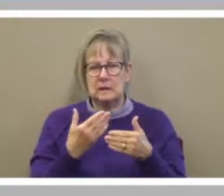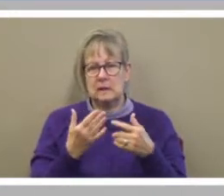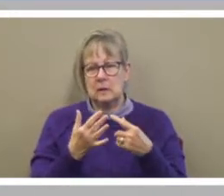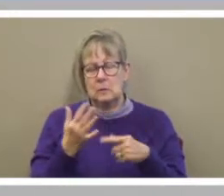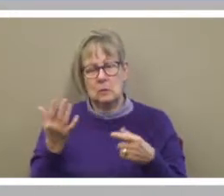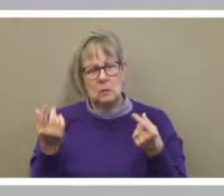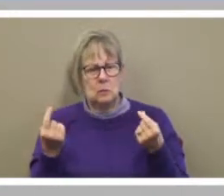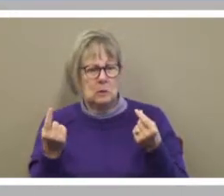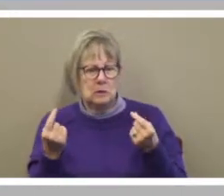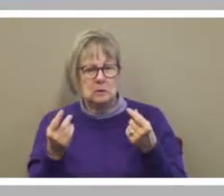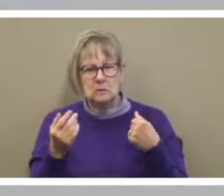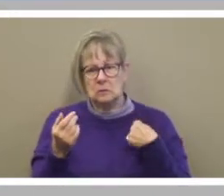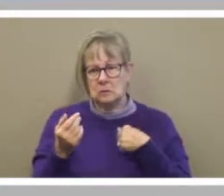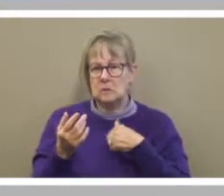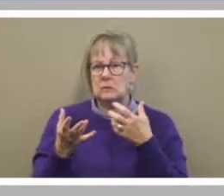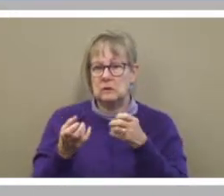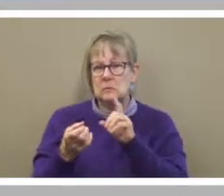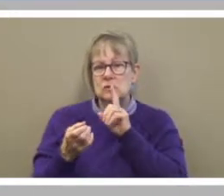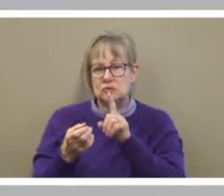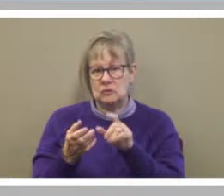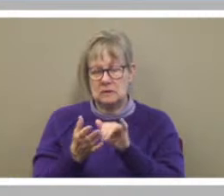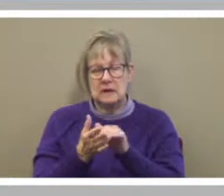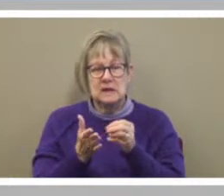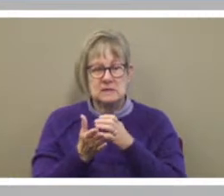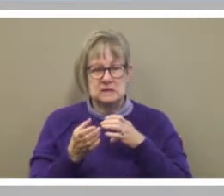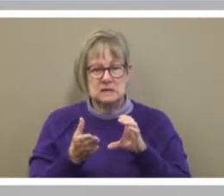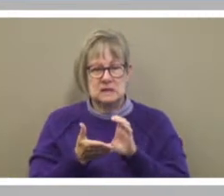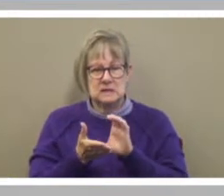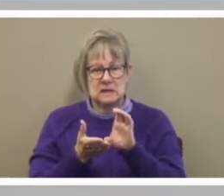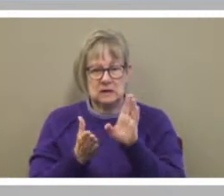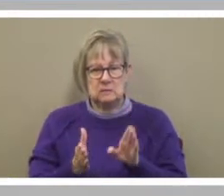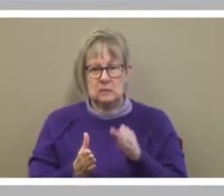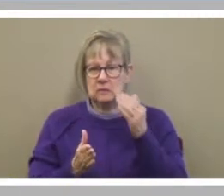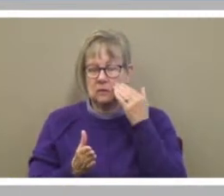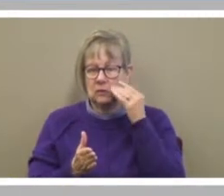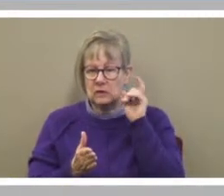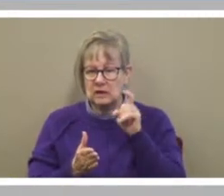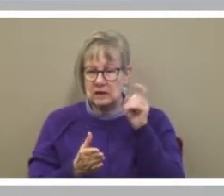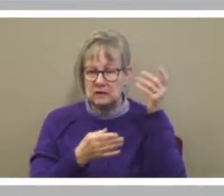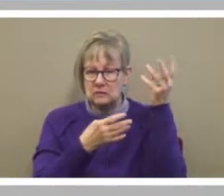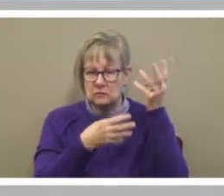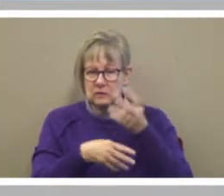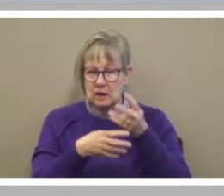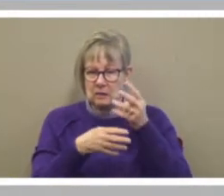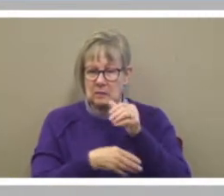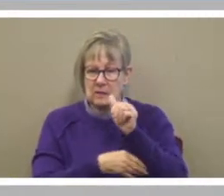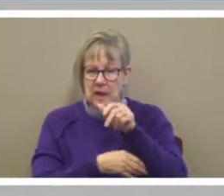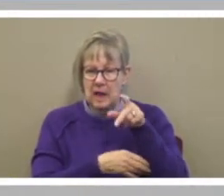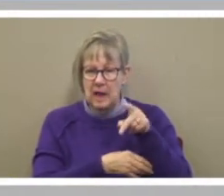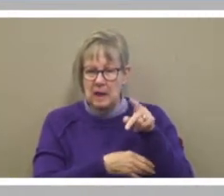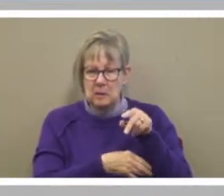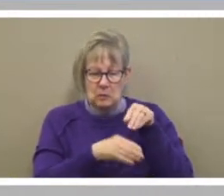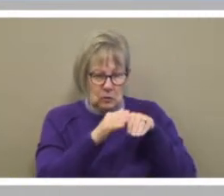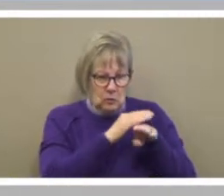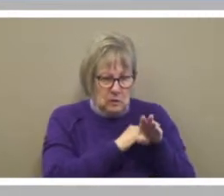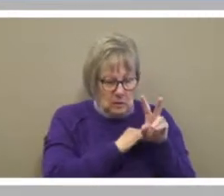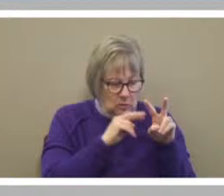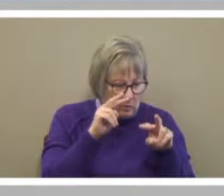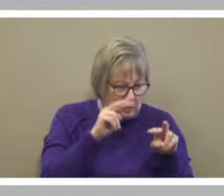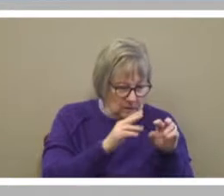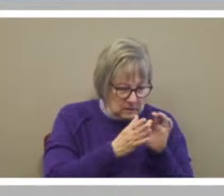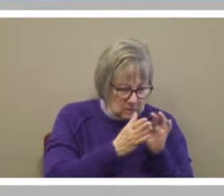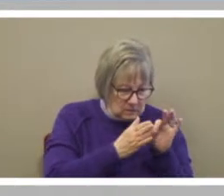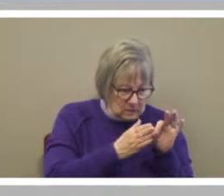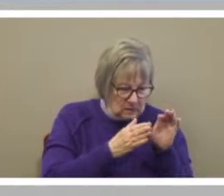so we want to make sure that customers are aware that they need to download the app, go to their manage their account, look at the smart energy tools, but